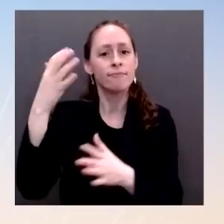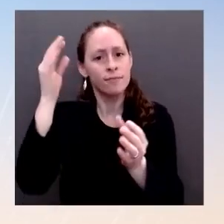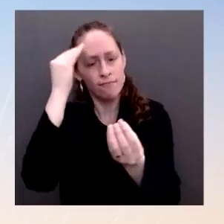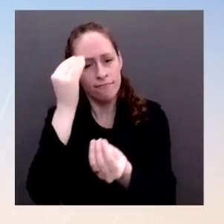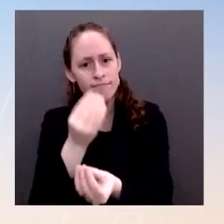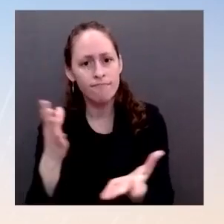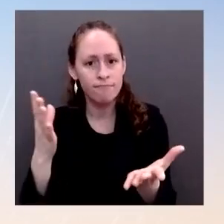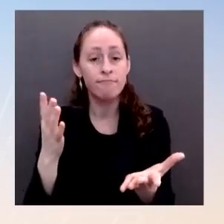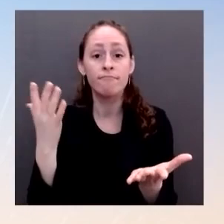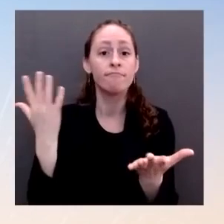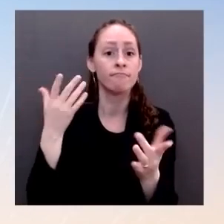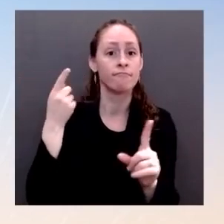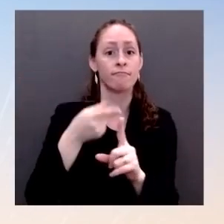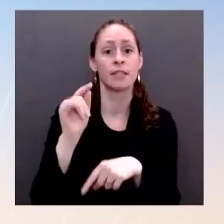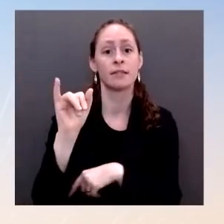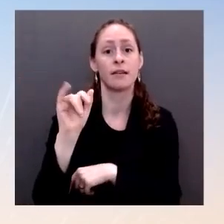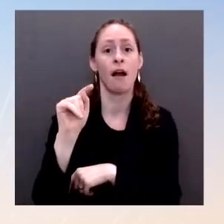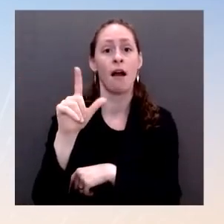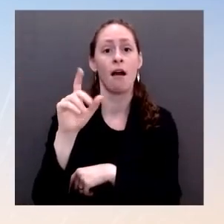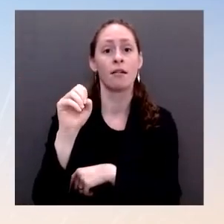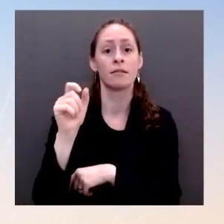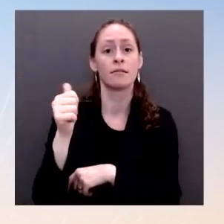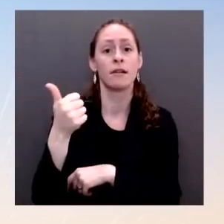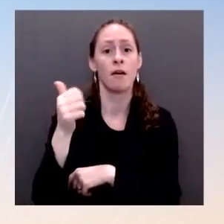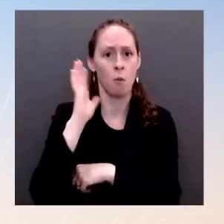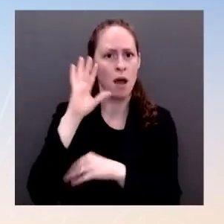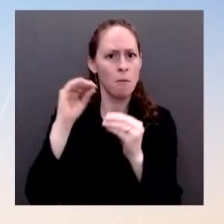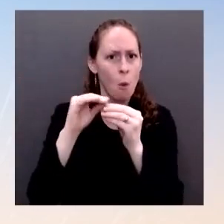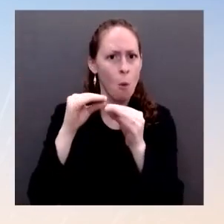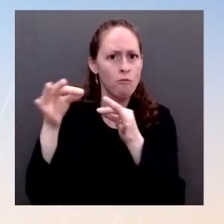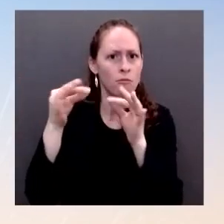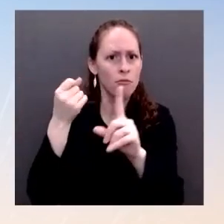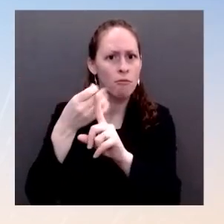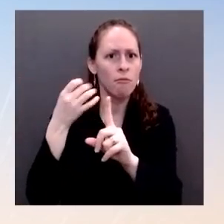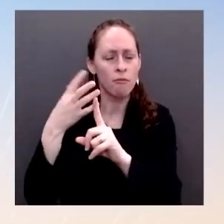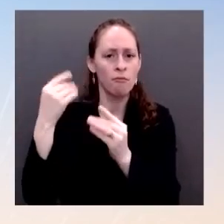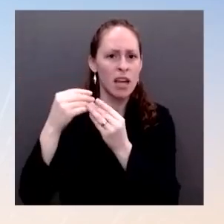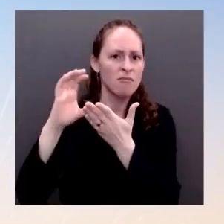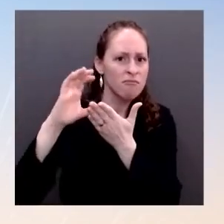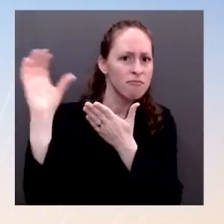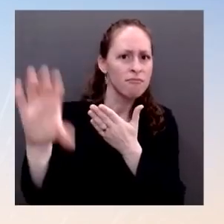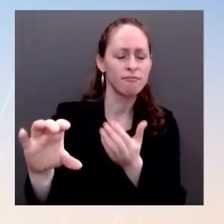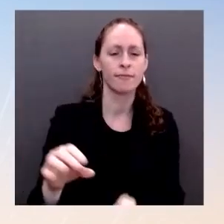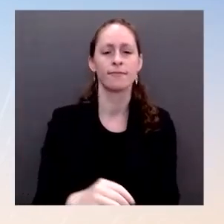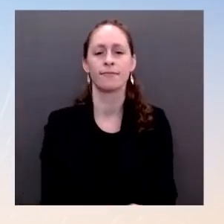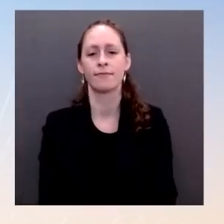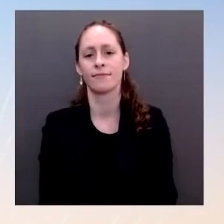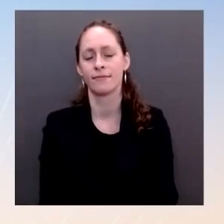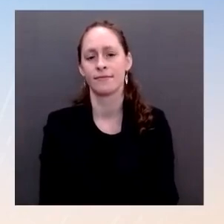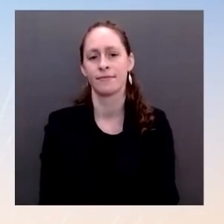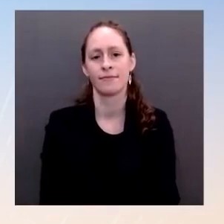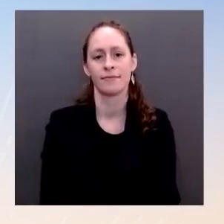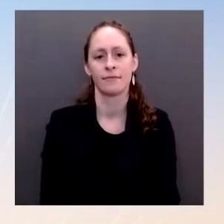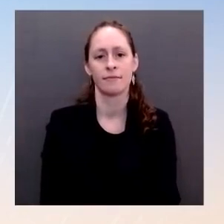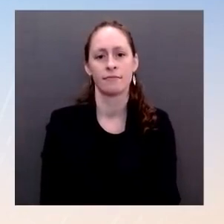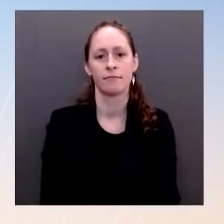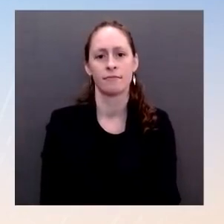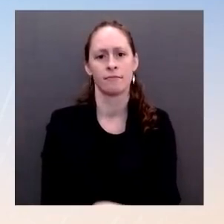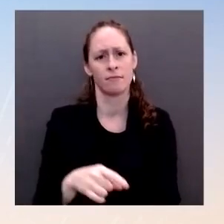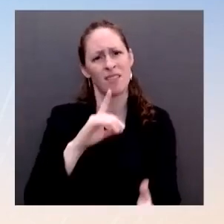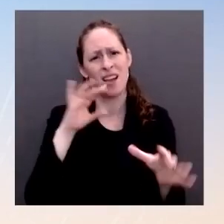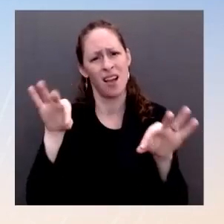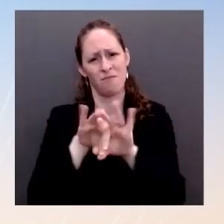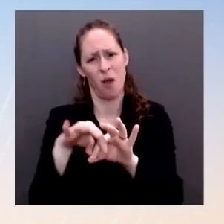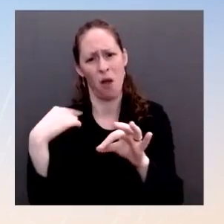This is a moment for us to recommit to strengthening access to critical reproductive health care, defending the constitutional right established by Roe,